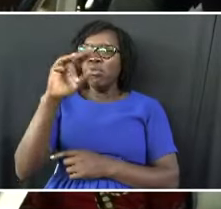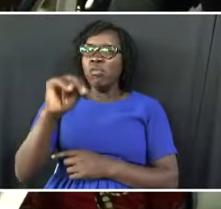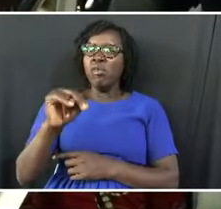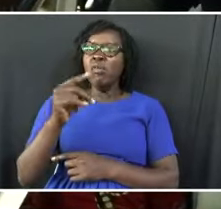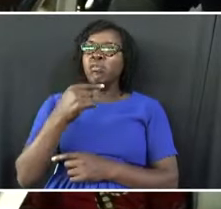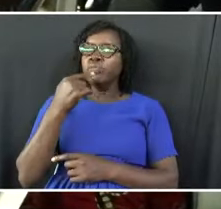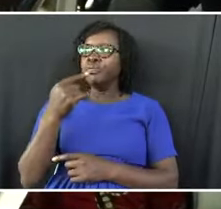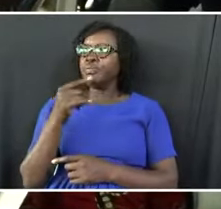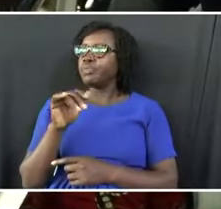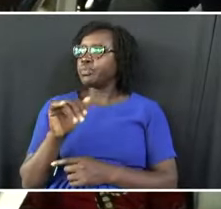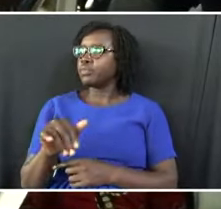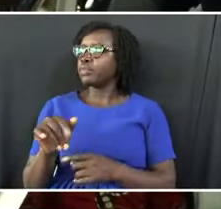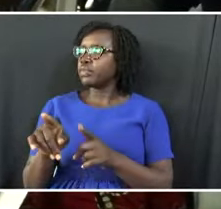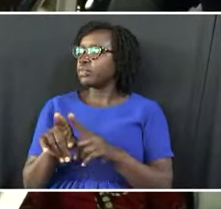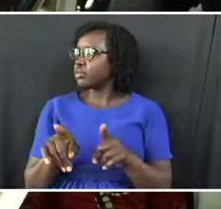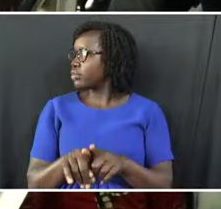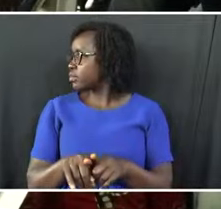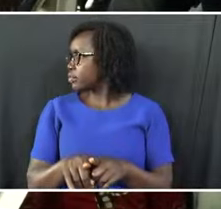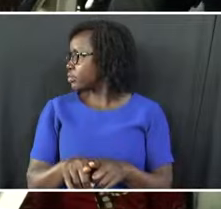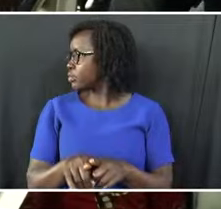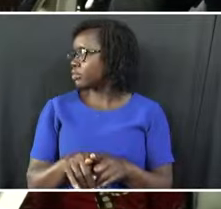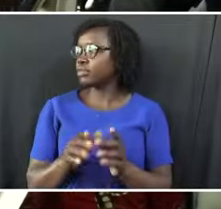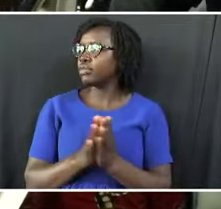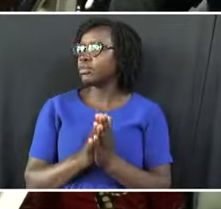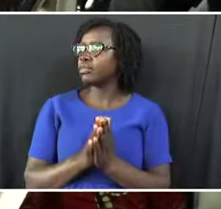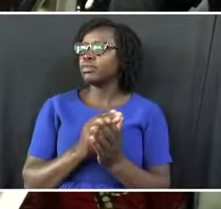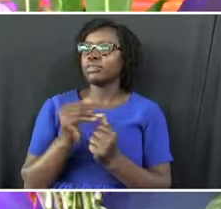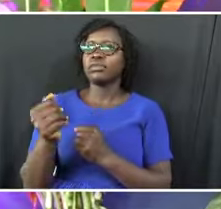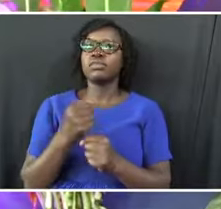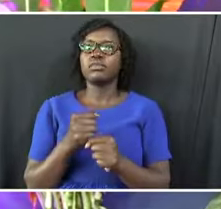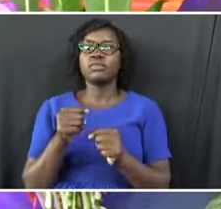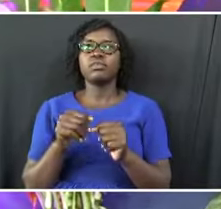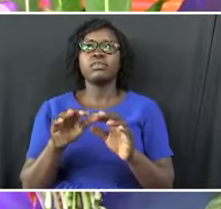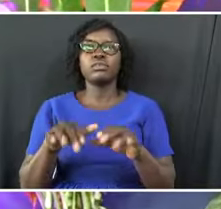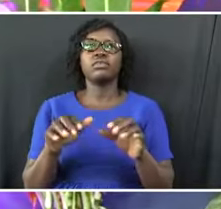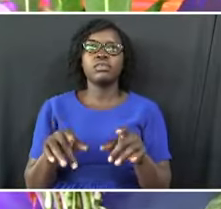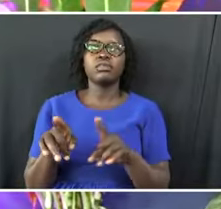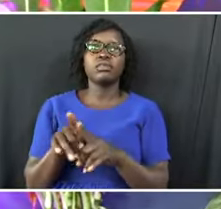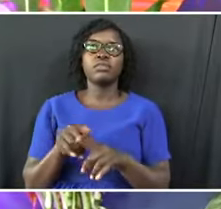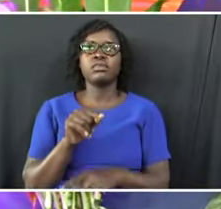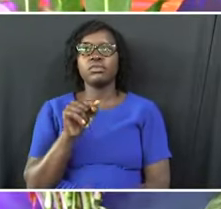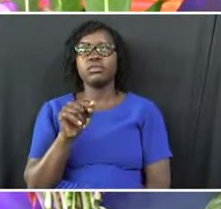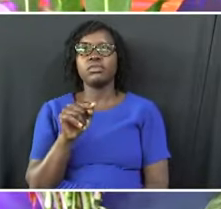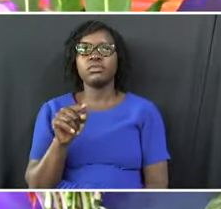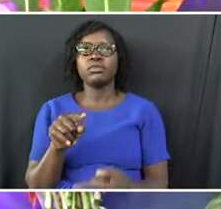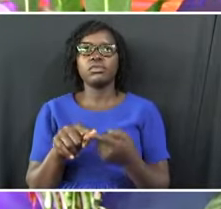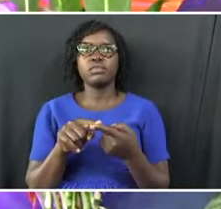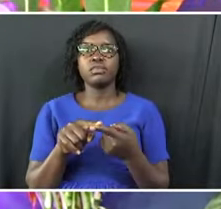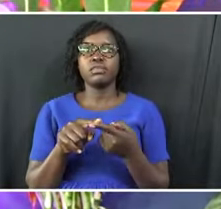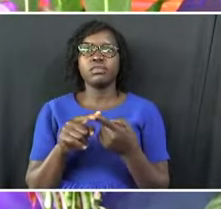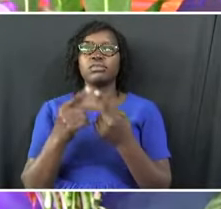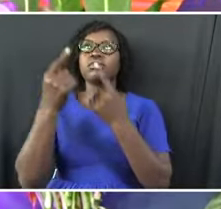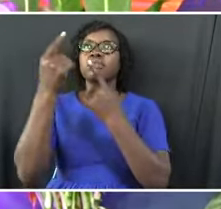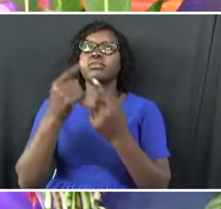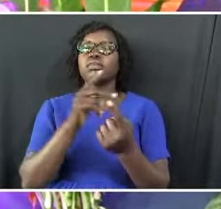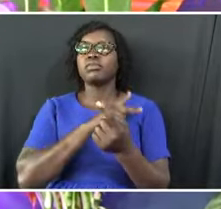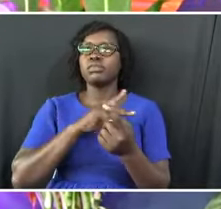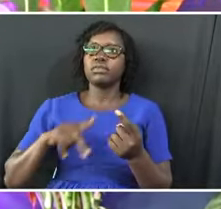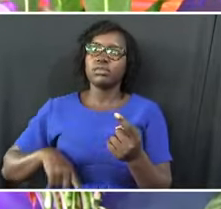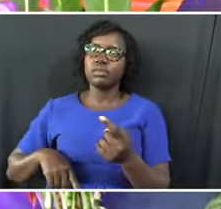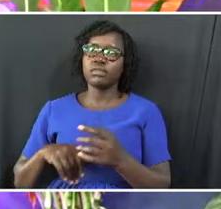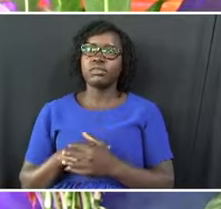produce from my farm also can point to the coming king.